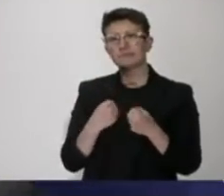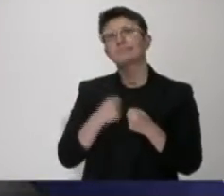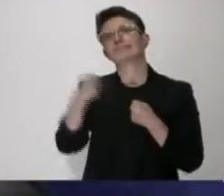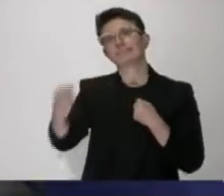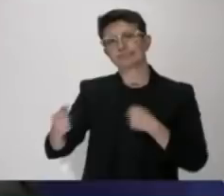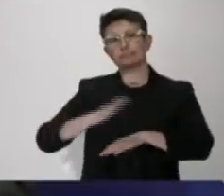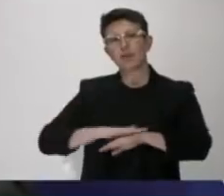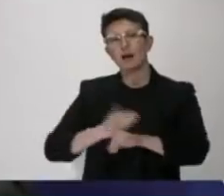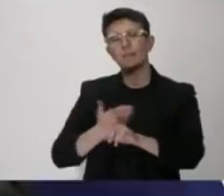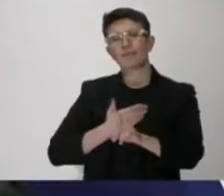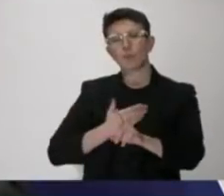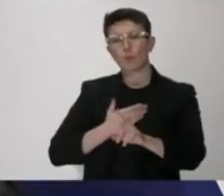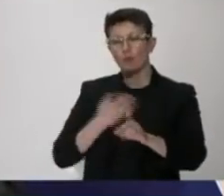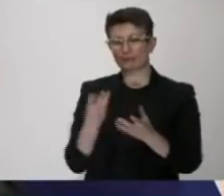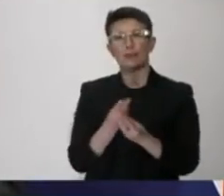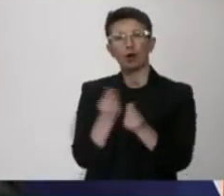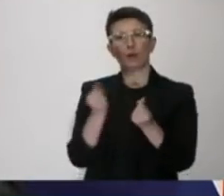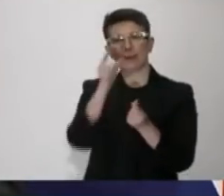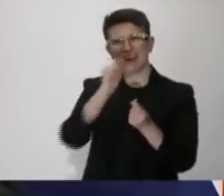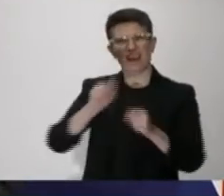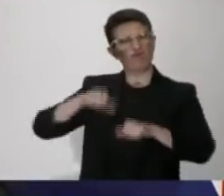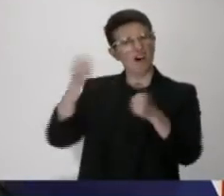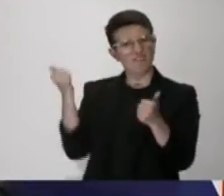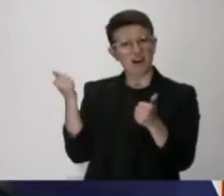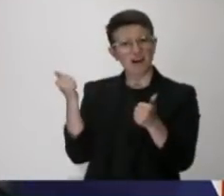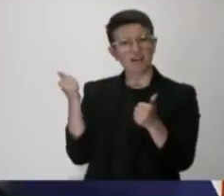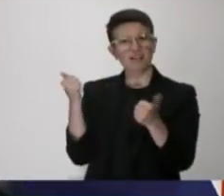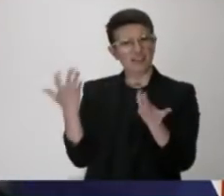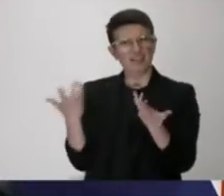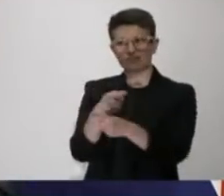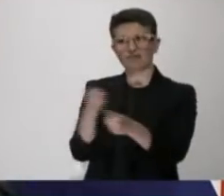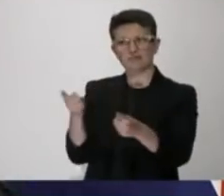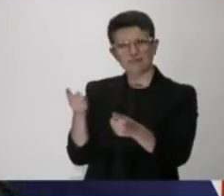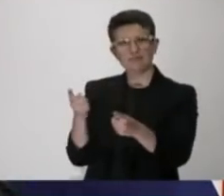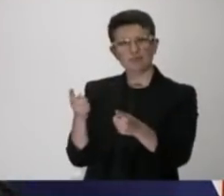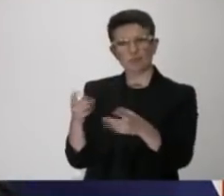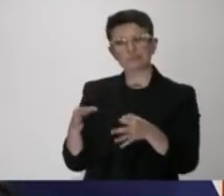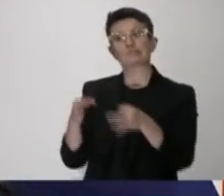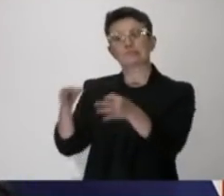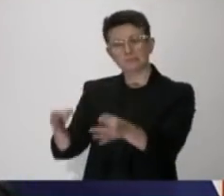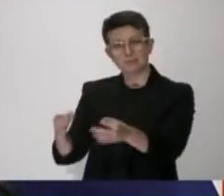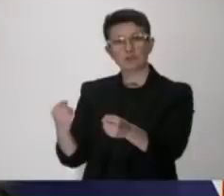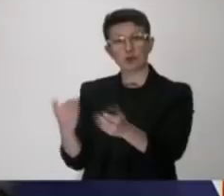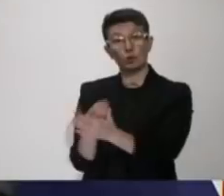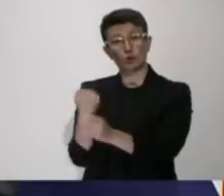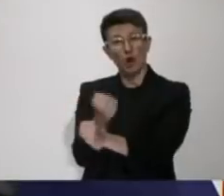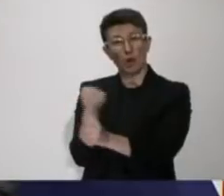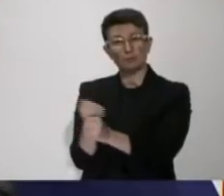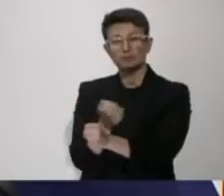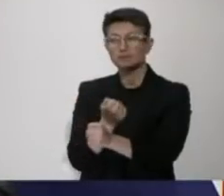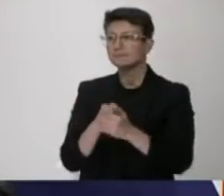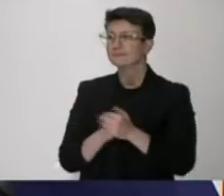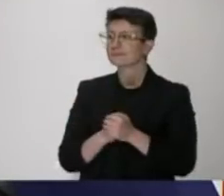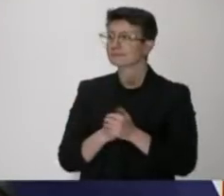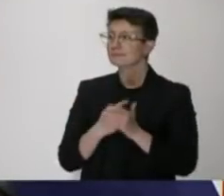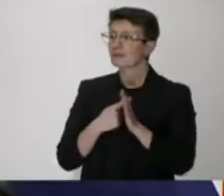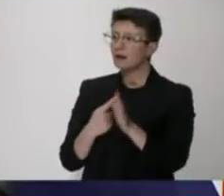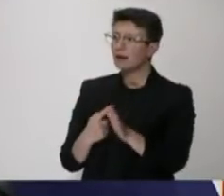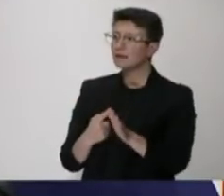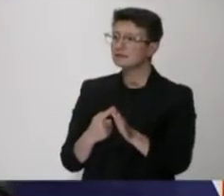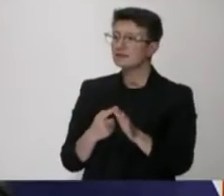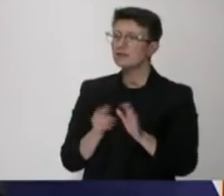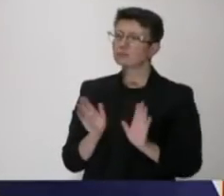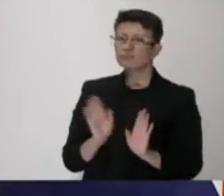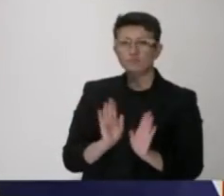respond? No, I mean 4 weeks is 4 weeks, but we've got a number of programs up and running out of the budget in May that need to roll